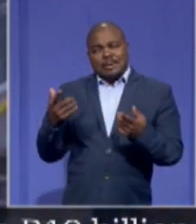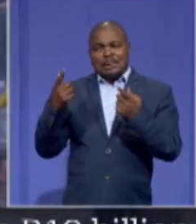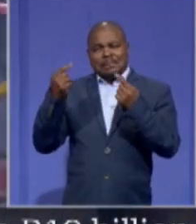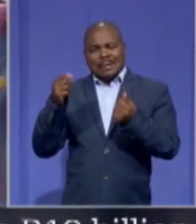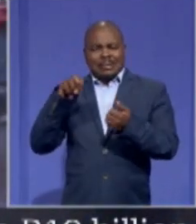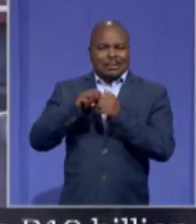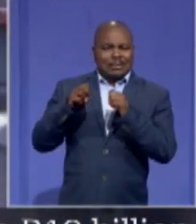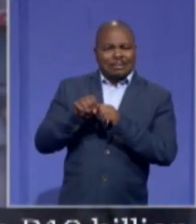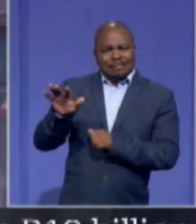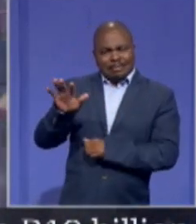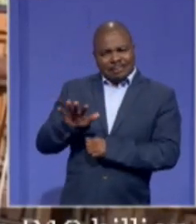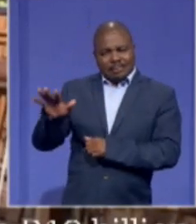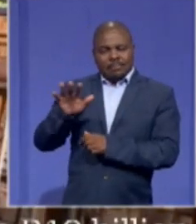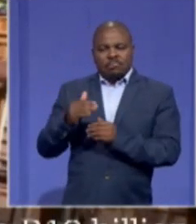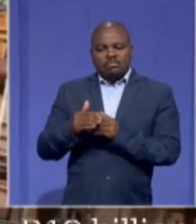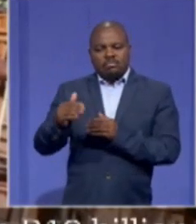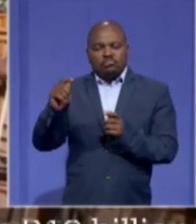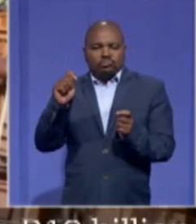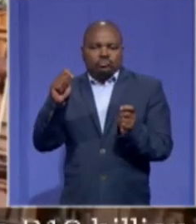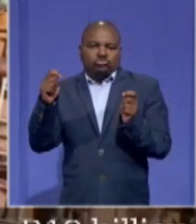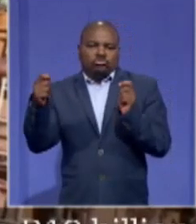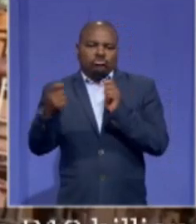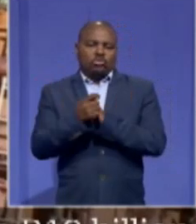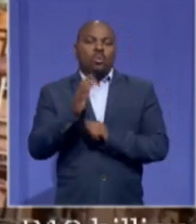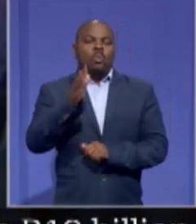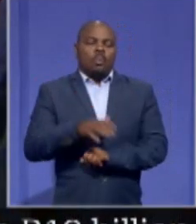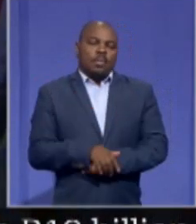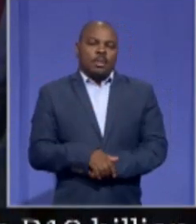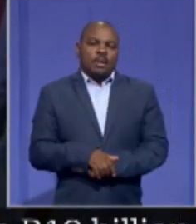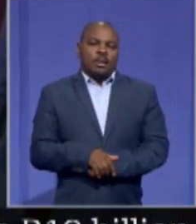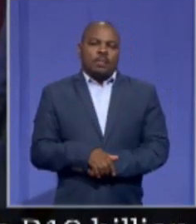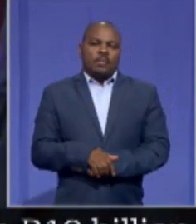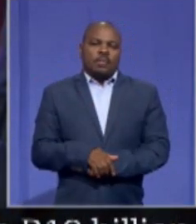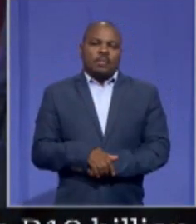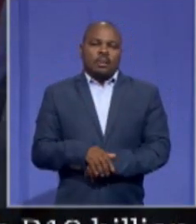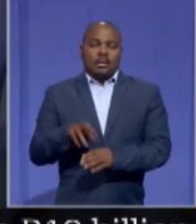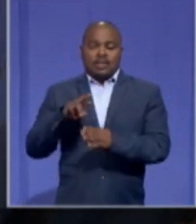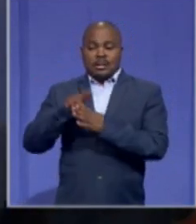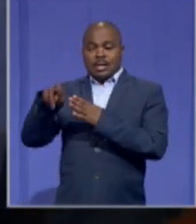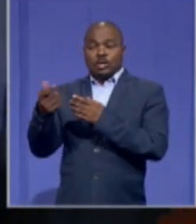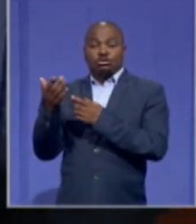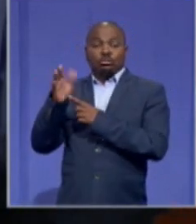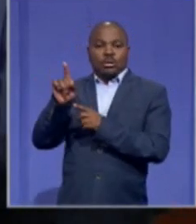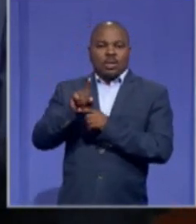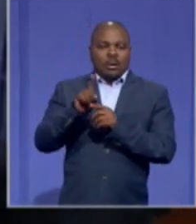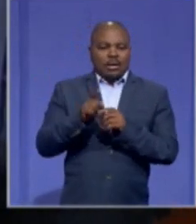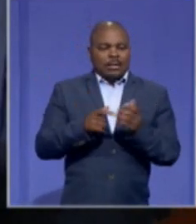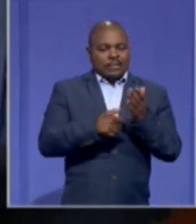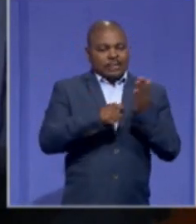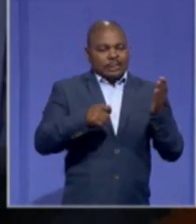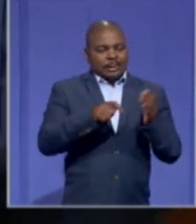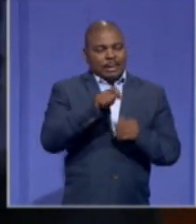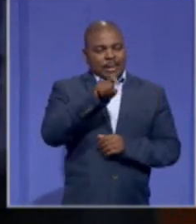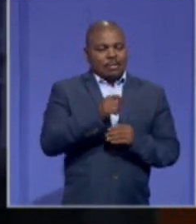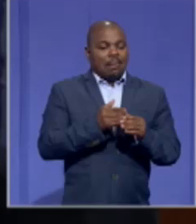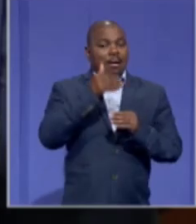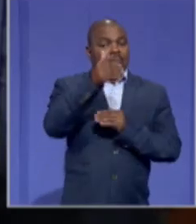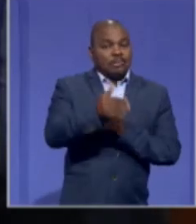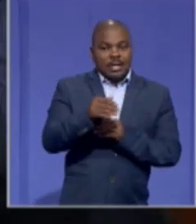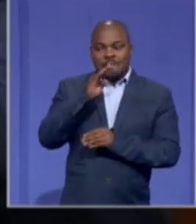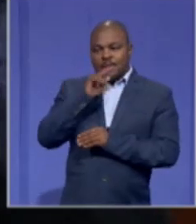ditjhelete a tla fetoha haufinyana. Those results show an after-tax at an operating level, a